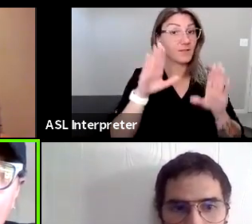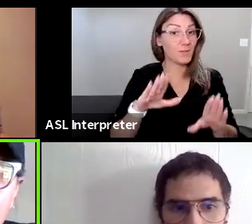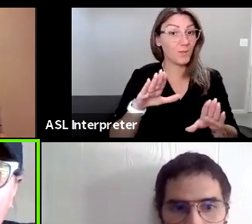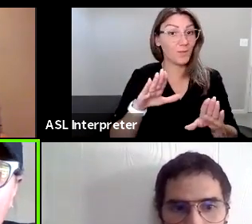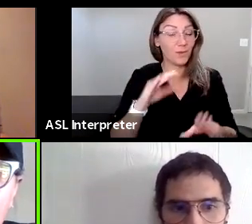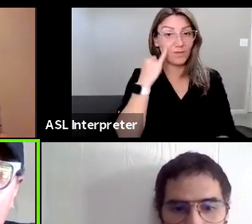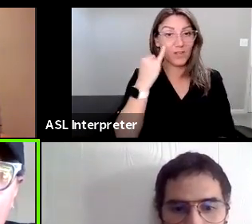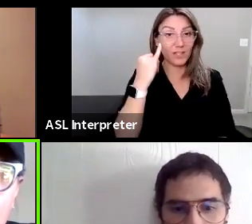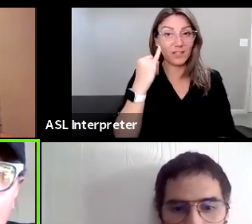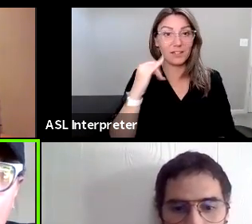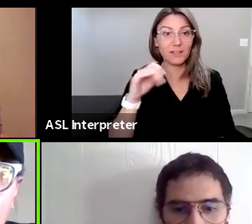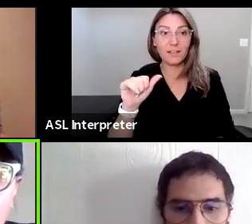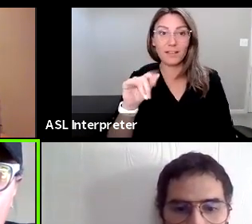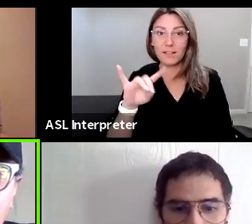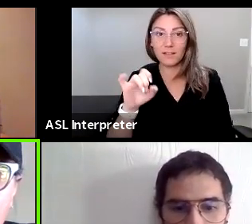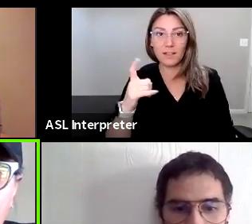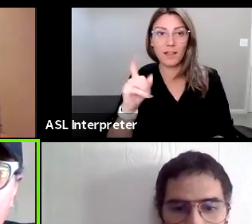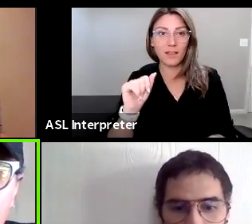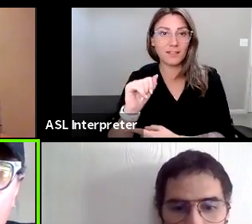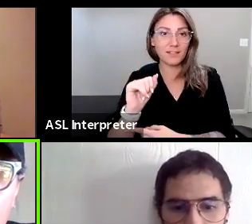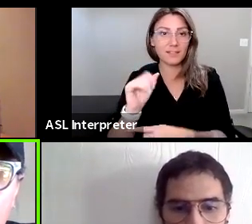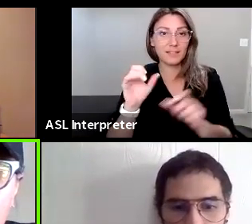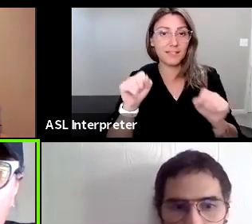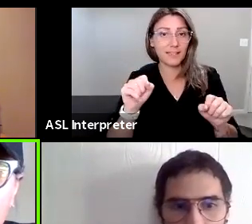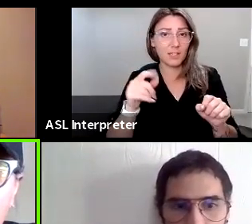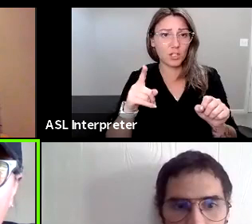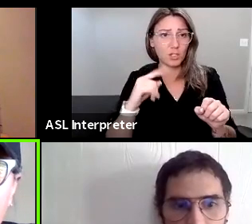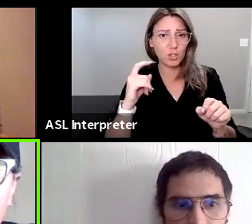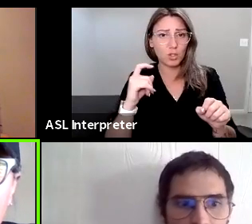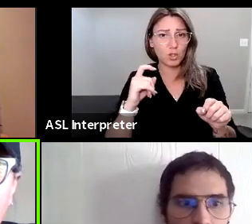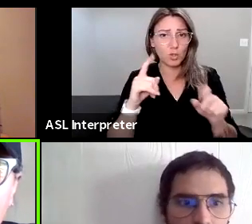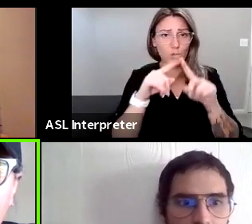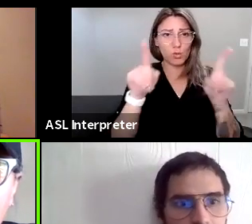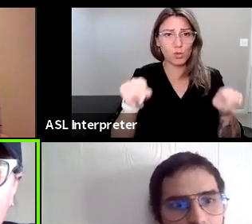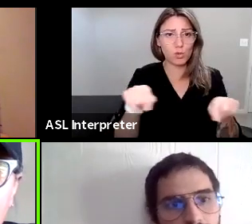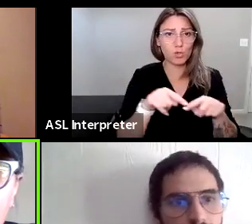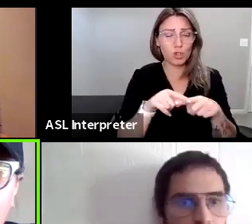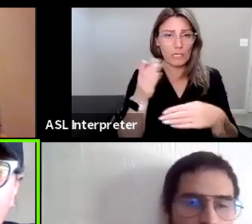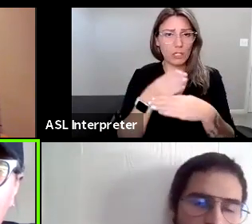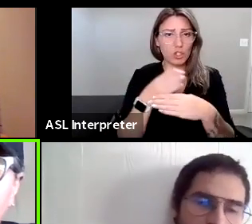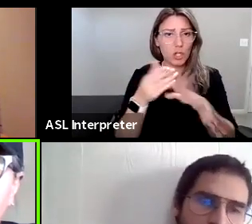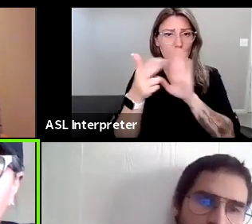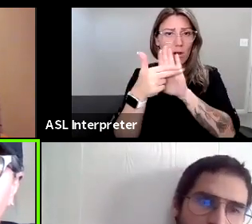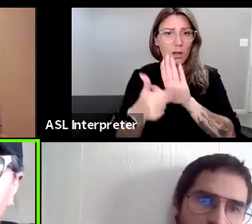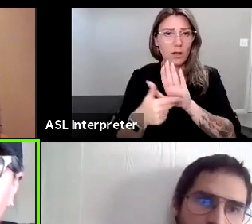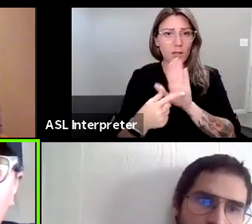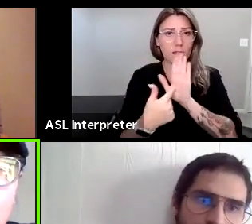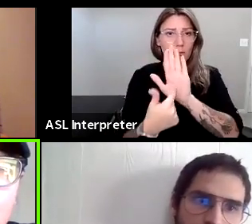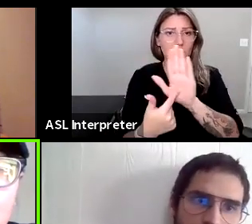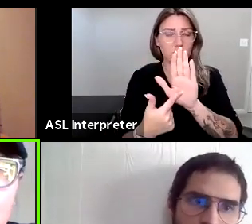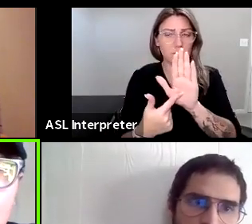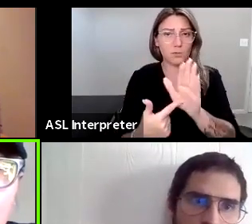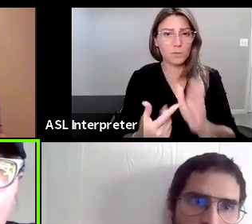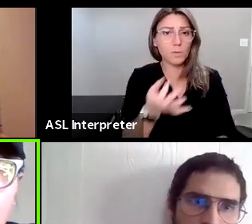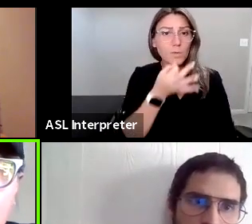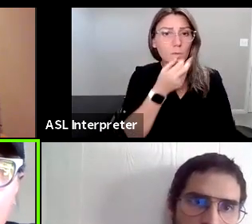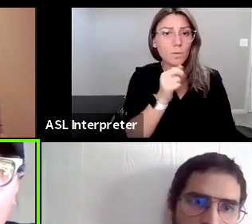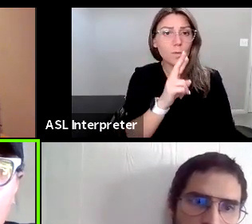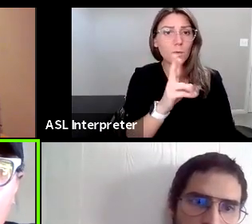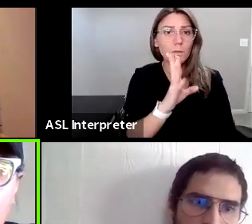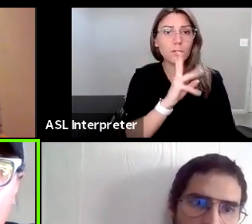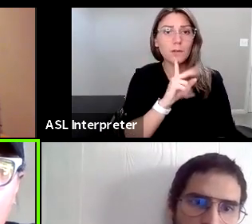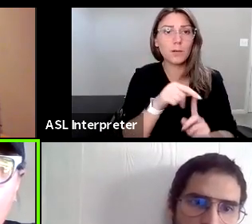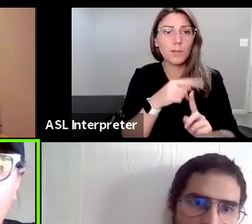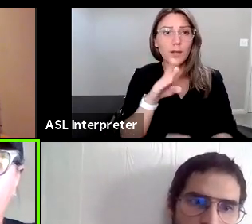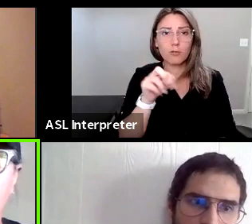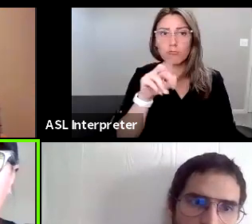idea. Yeah. Alexa, could you, is it possible for you to screen share that and just highlight the upcoming? Or do you want to just talk about it, Brenda, real